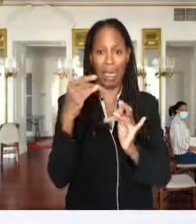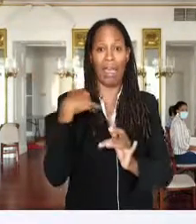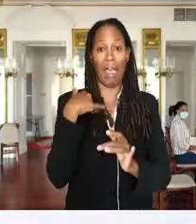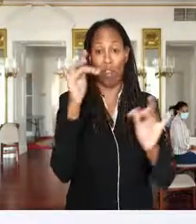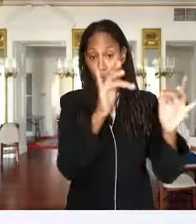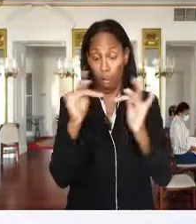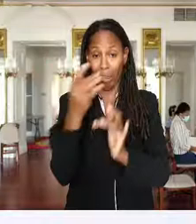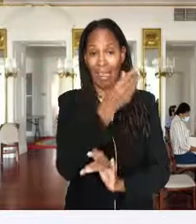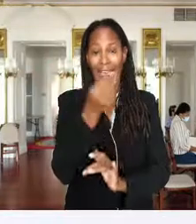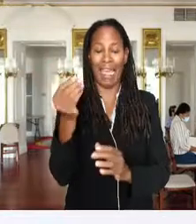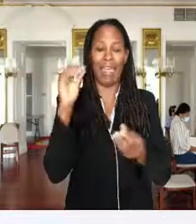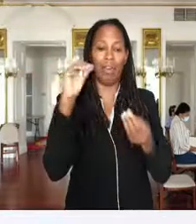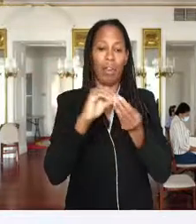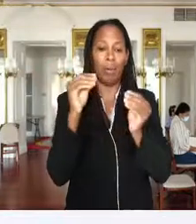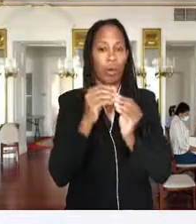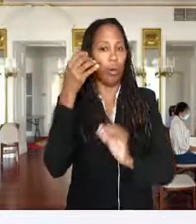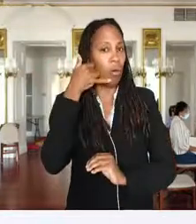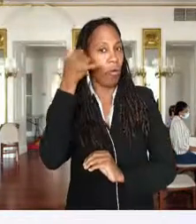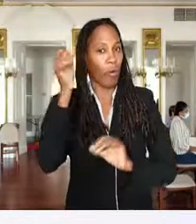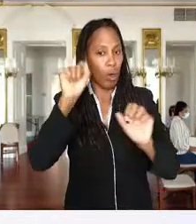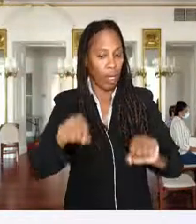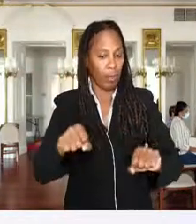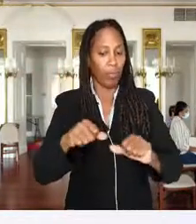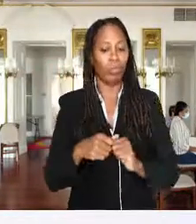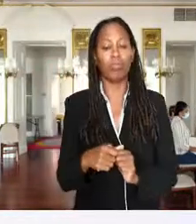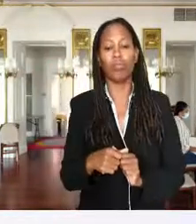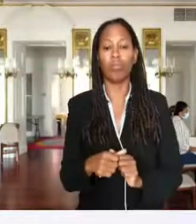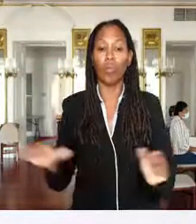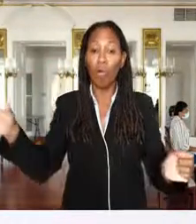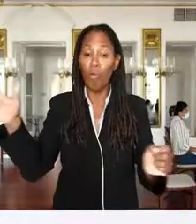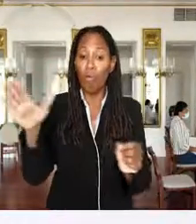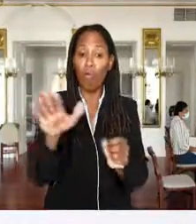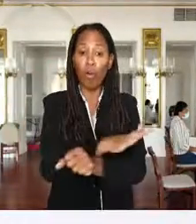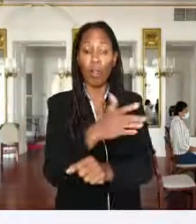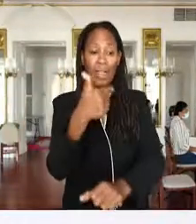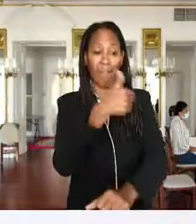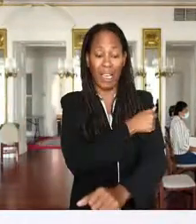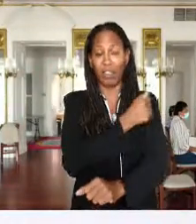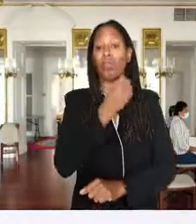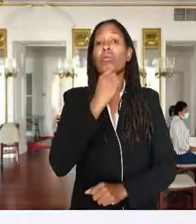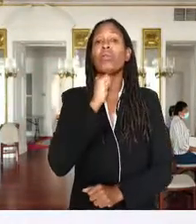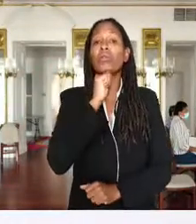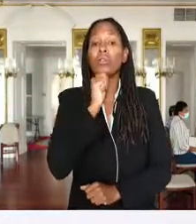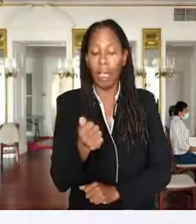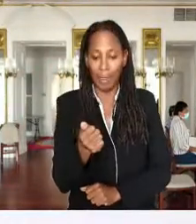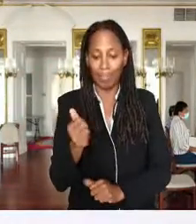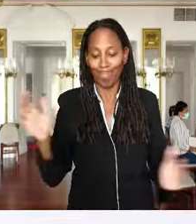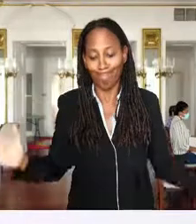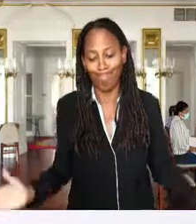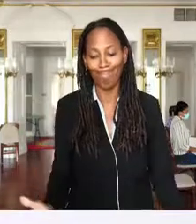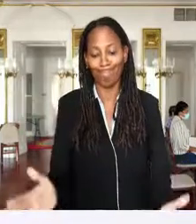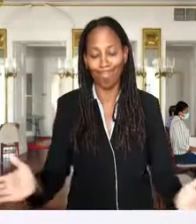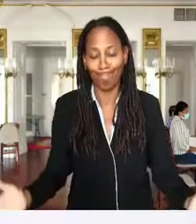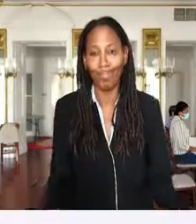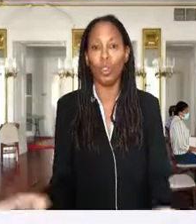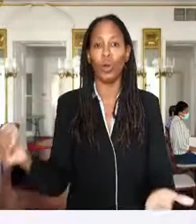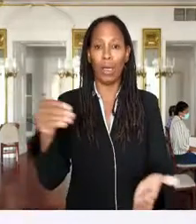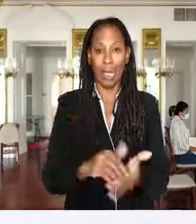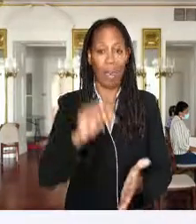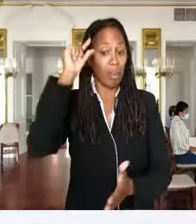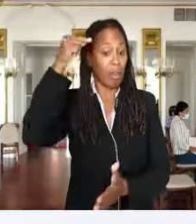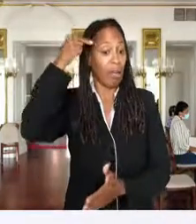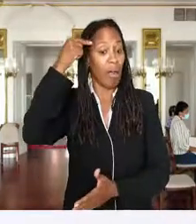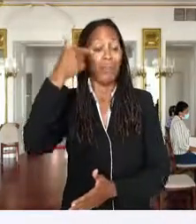those who do not have access to internet. Whether fully vaccinated or not, I am encouraging you once again, as the governor